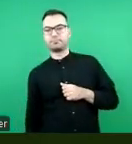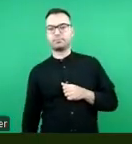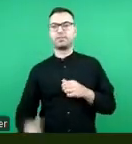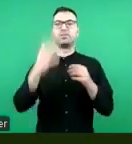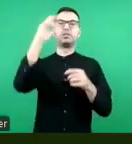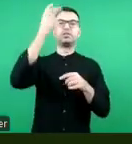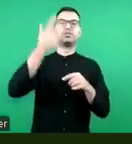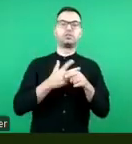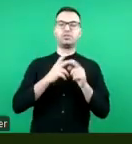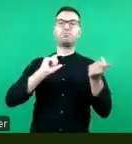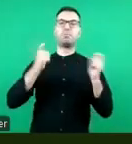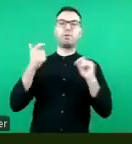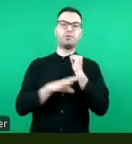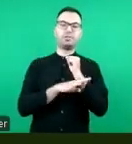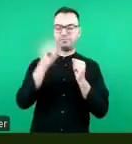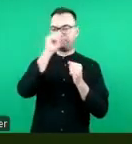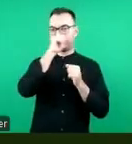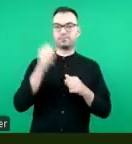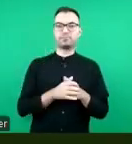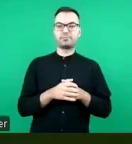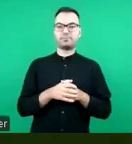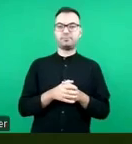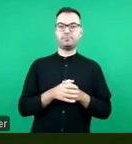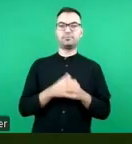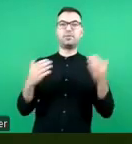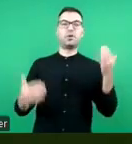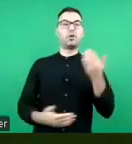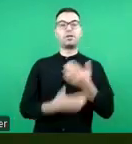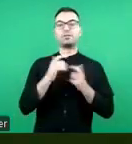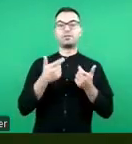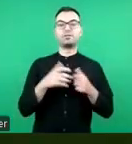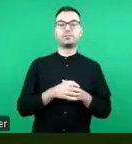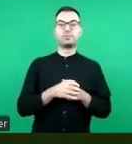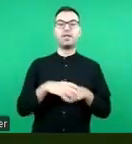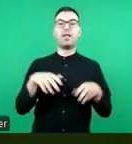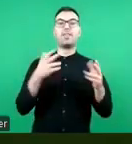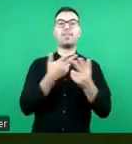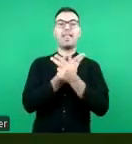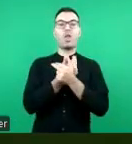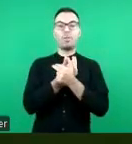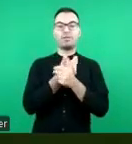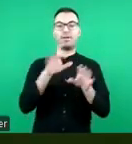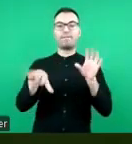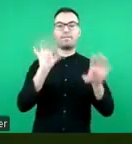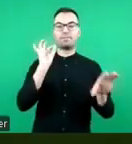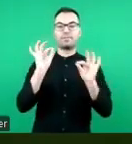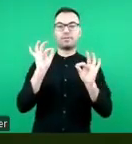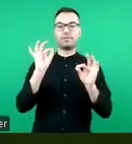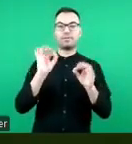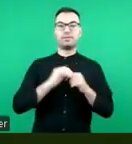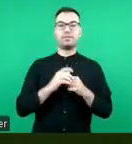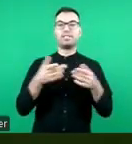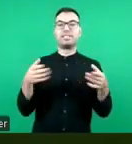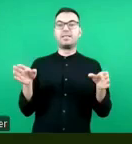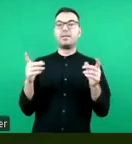trees and used LiDAR data to show it. And it turned that they used to select not the completely closed